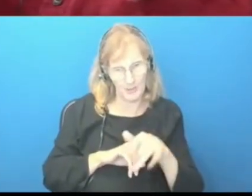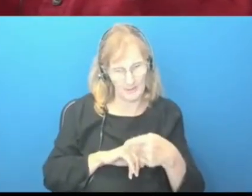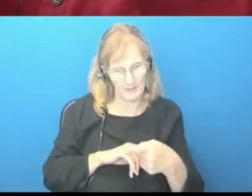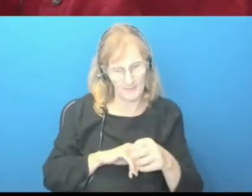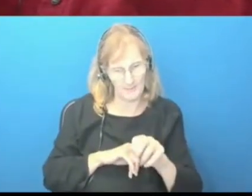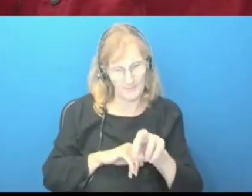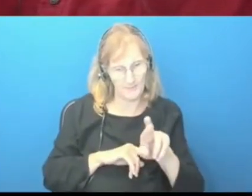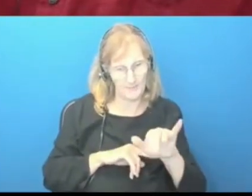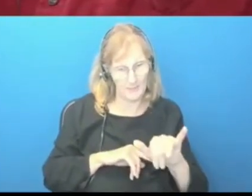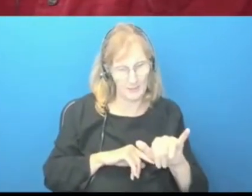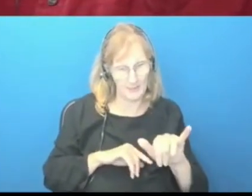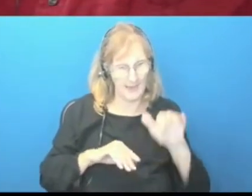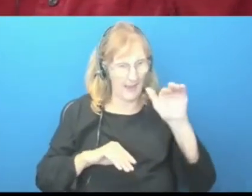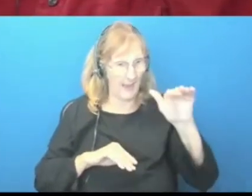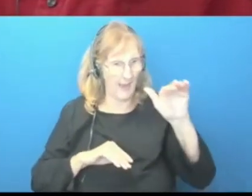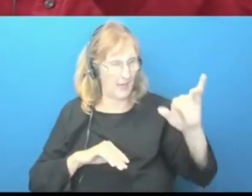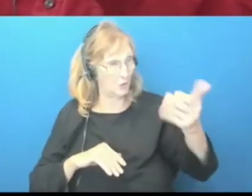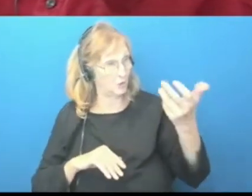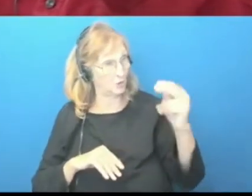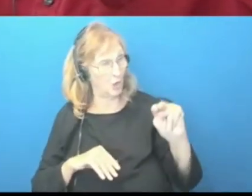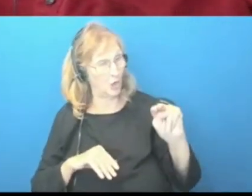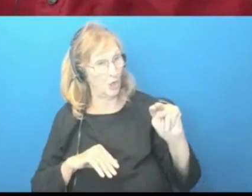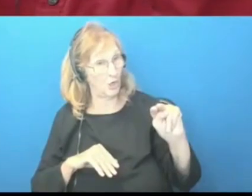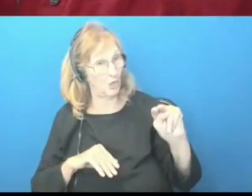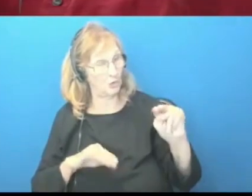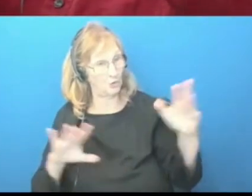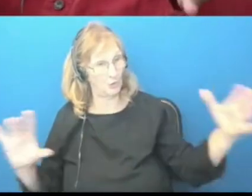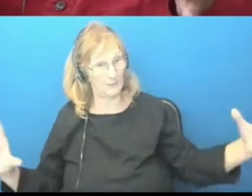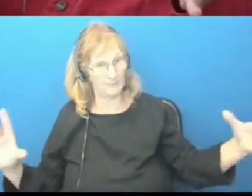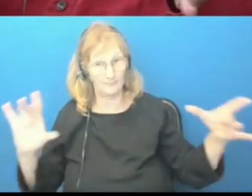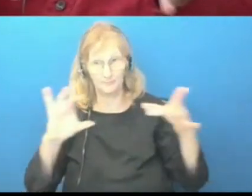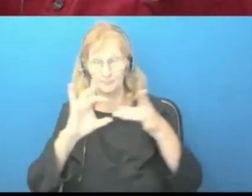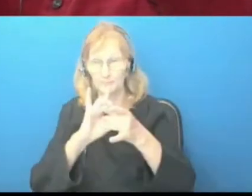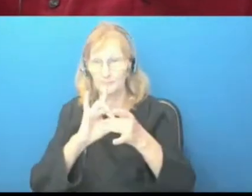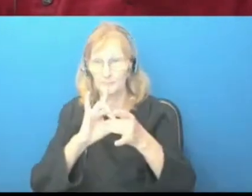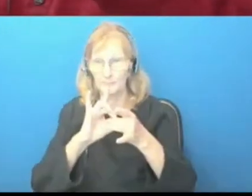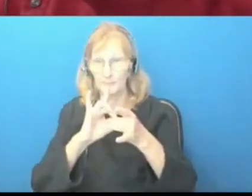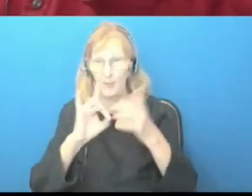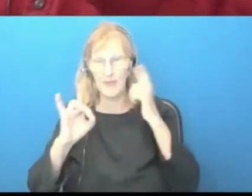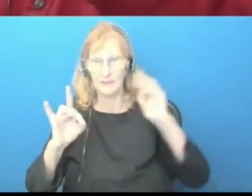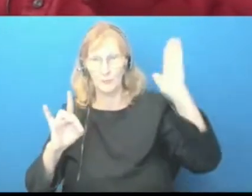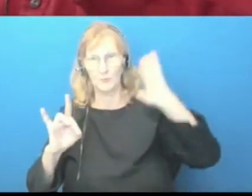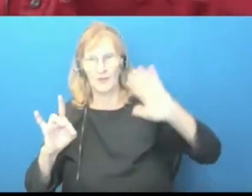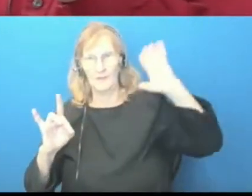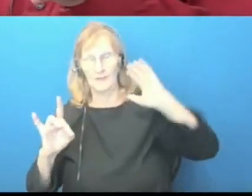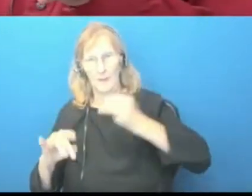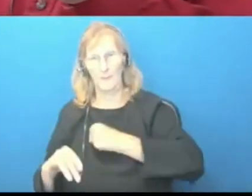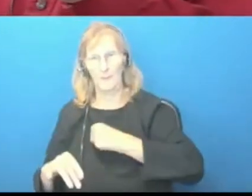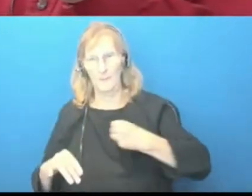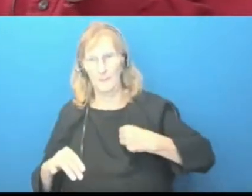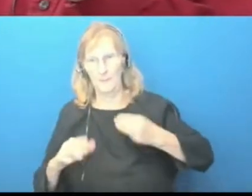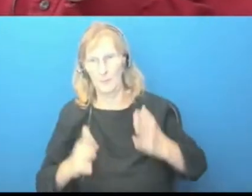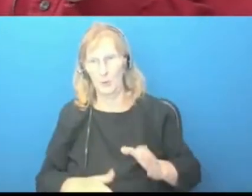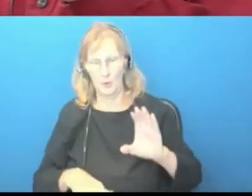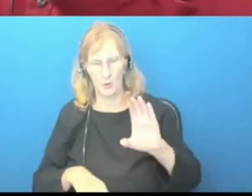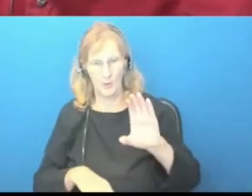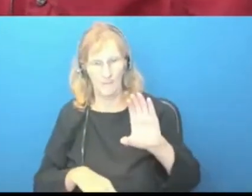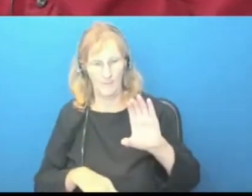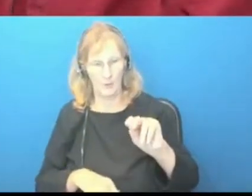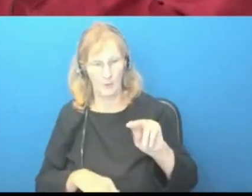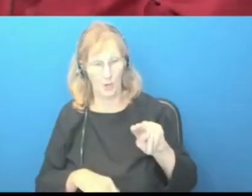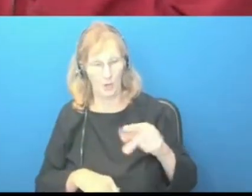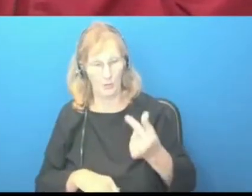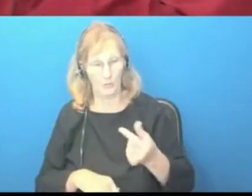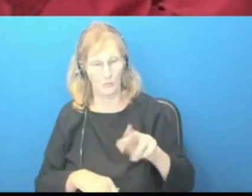Reverend Elder John Hose to do that, but he had been previously a member of the Congregational Church. Mm-hmm.